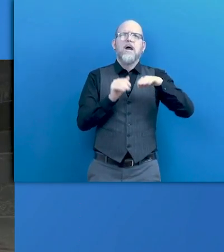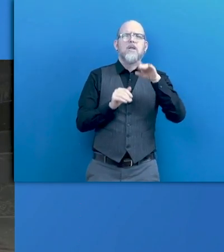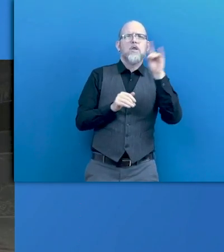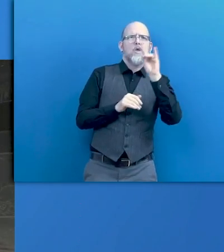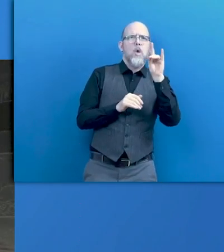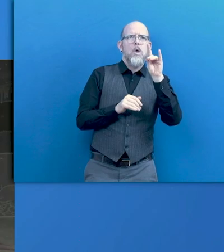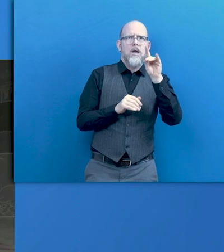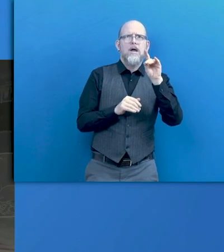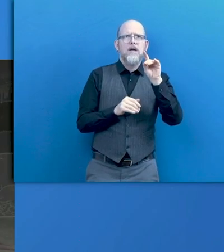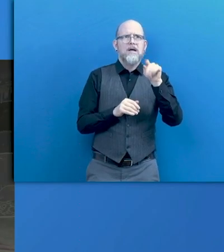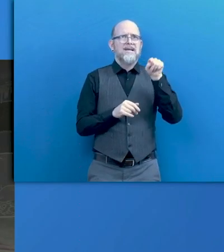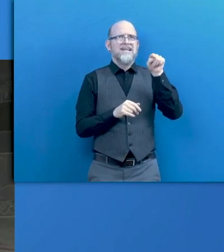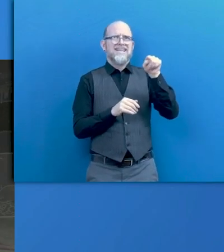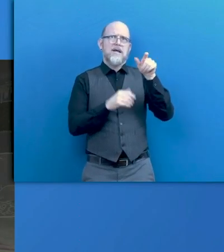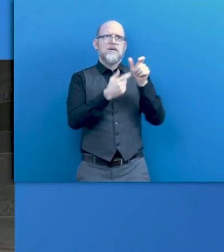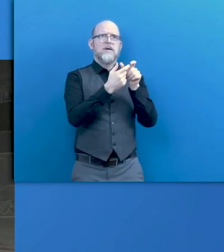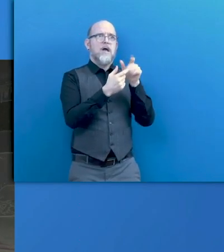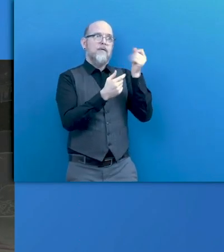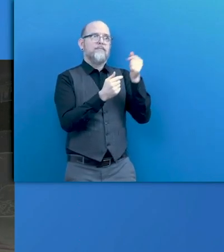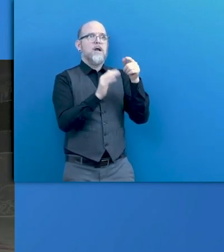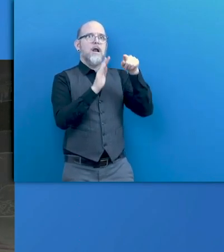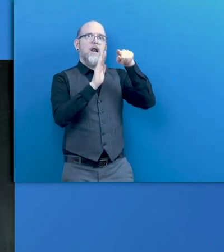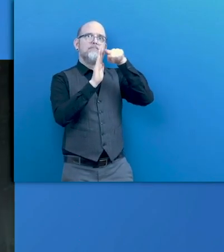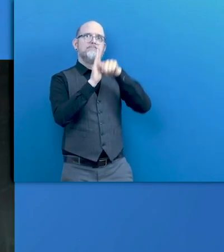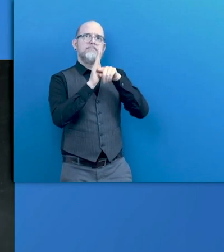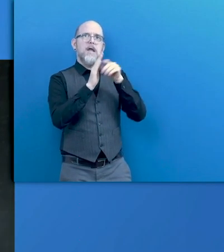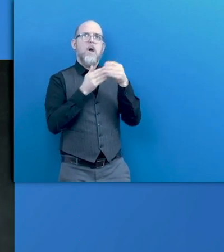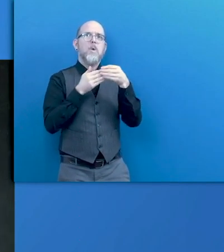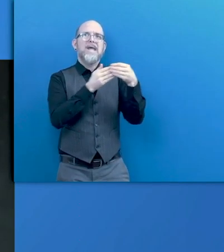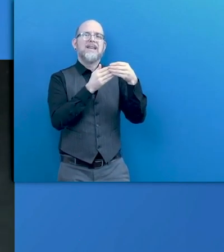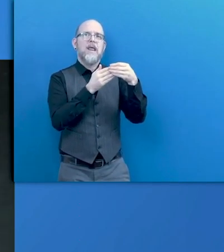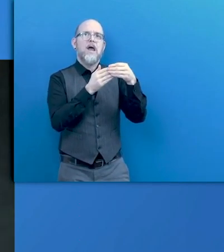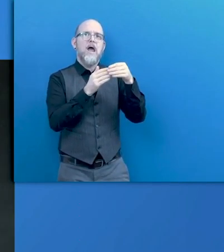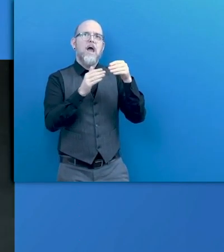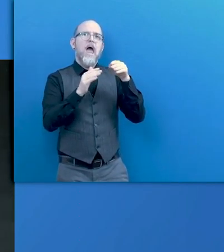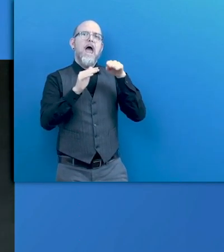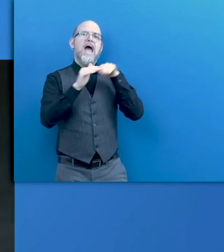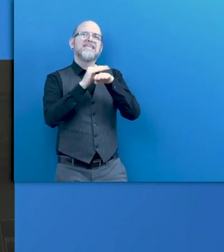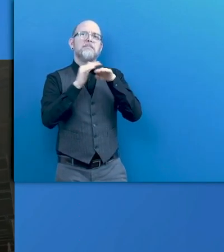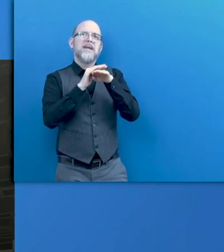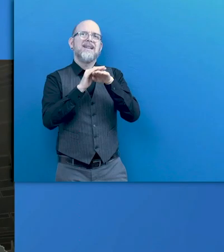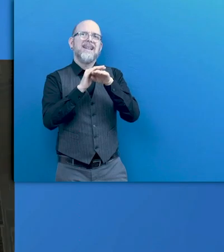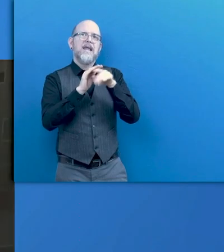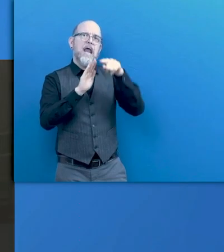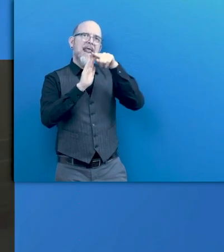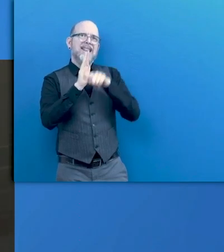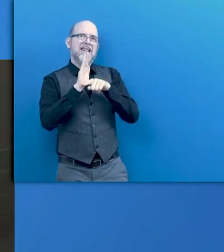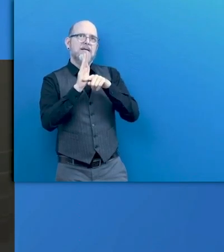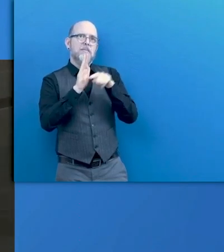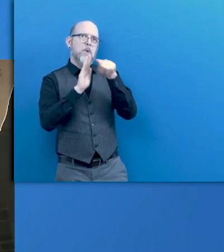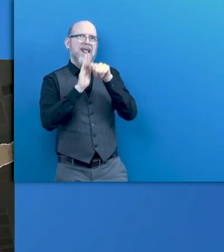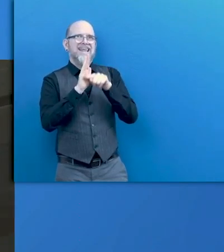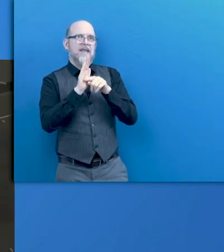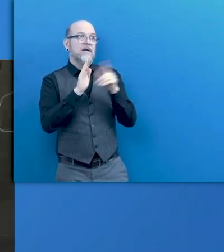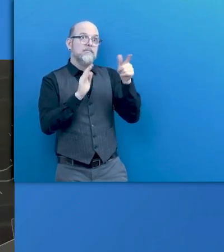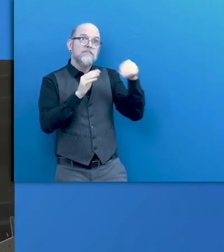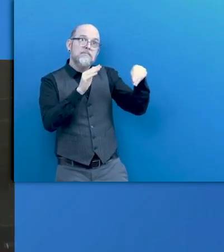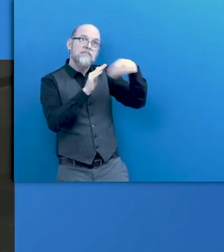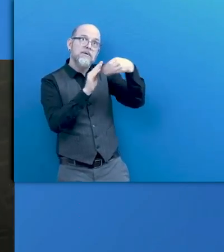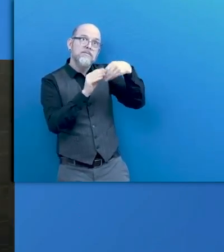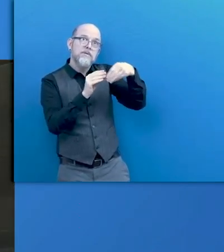accessibility standard that in my opinion is unmatched to date. They only did that because it might be a bit random, and they bought